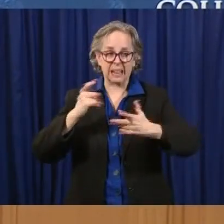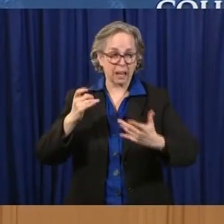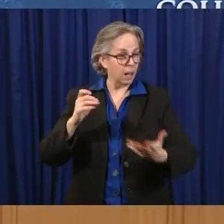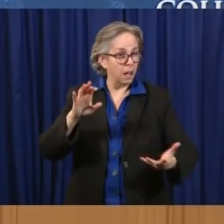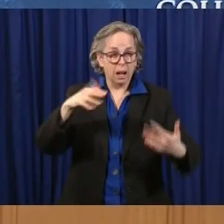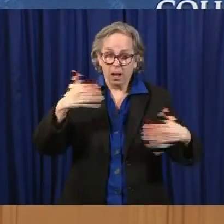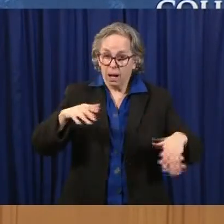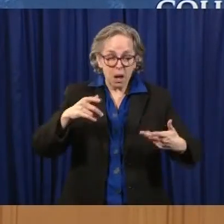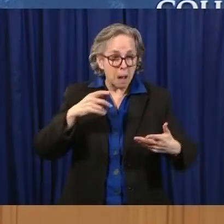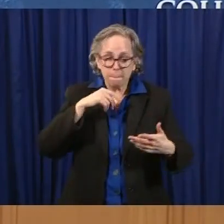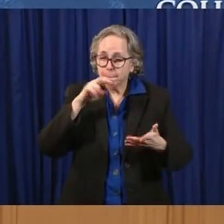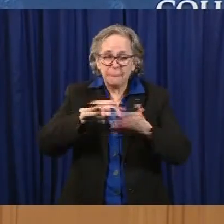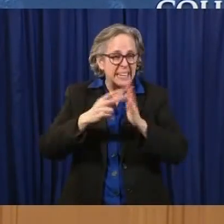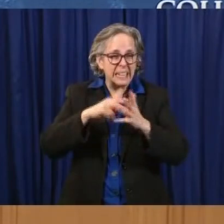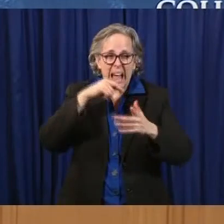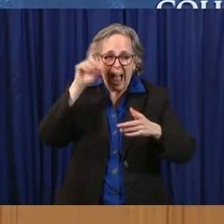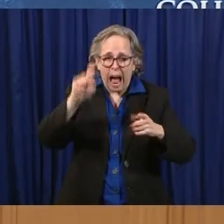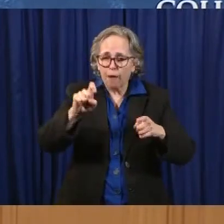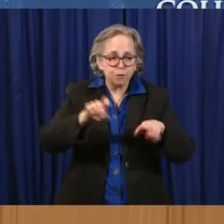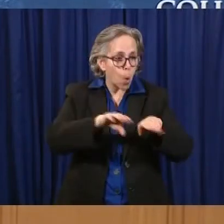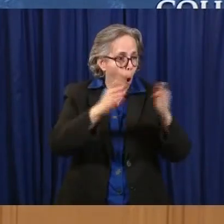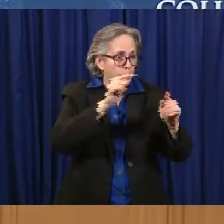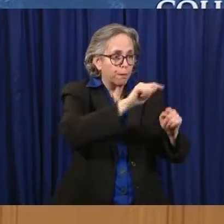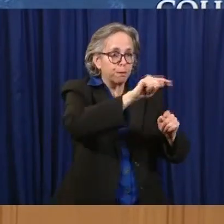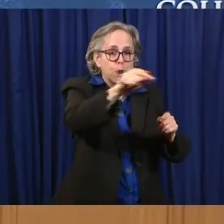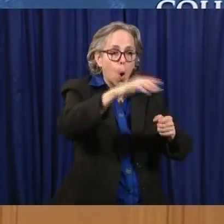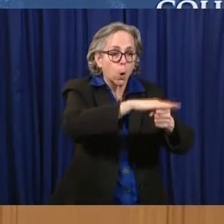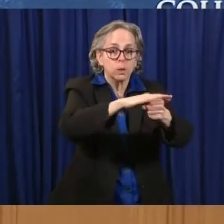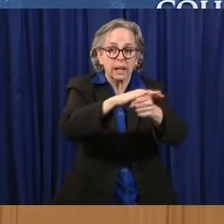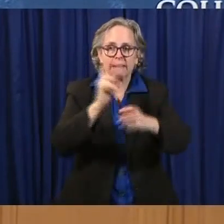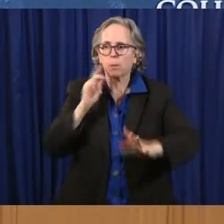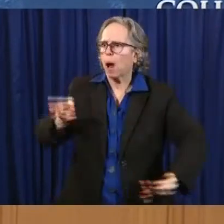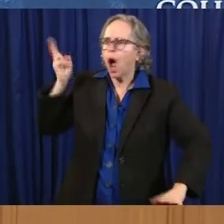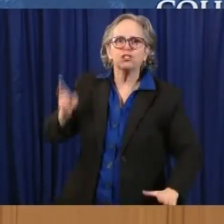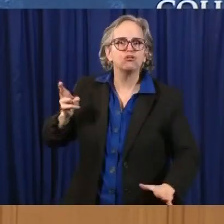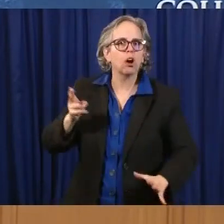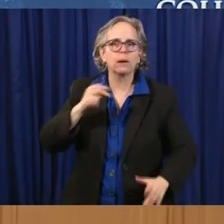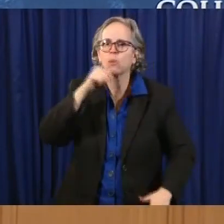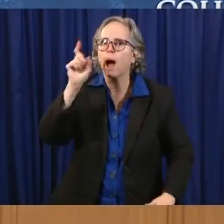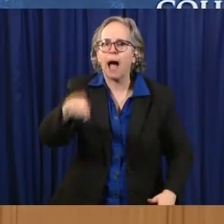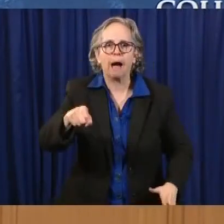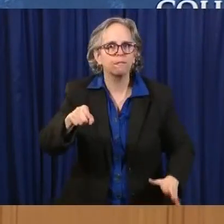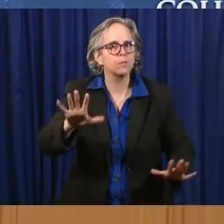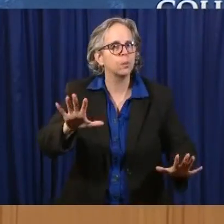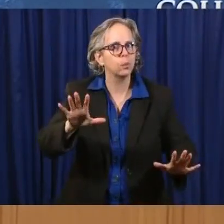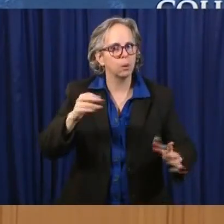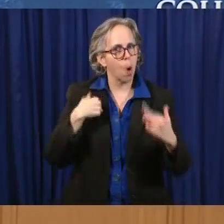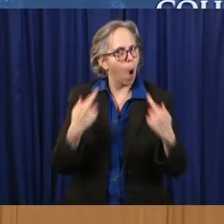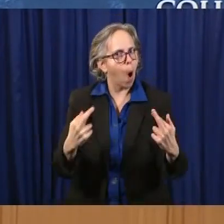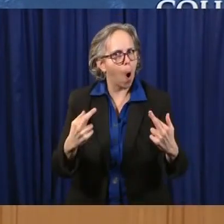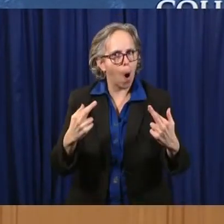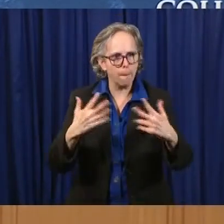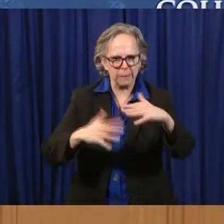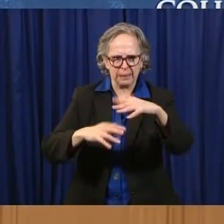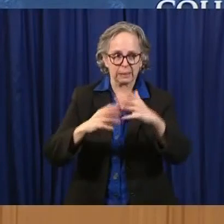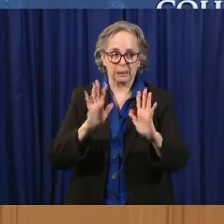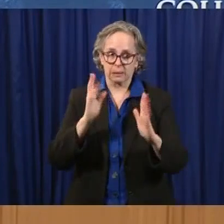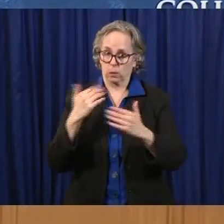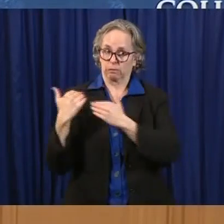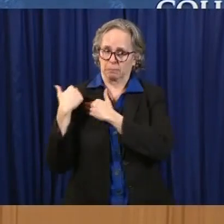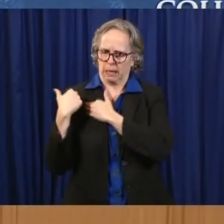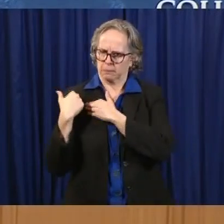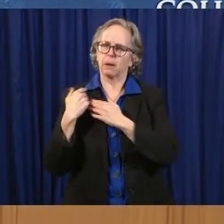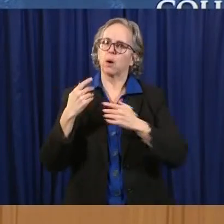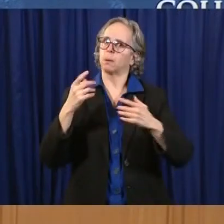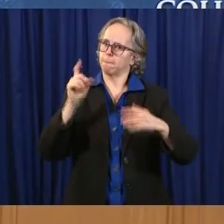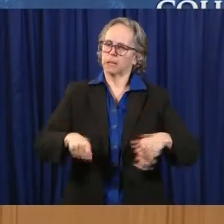the alternative care center. But it is incumbent upon us as leaders to be prepared for that and want to make sure that we're